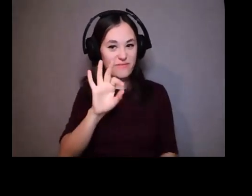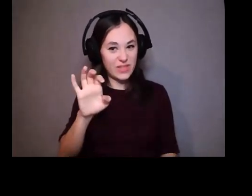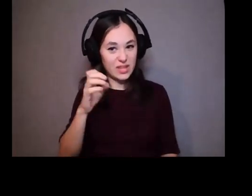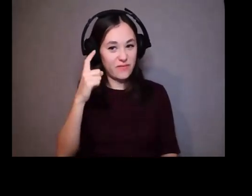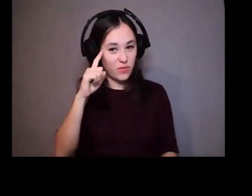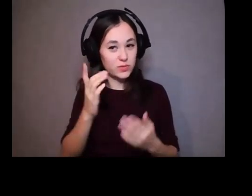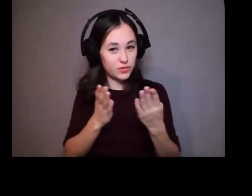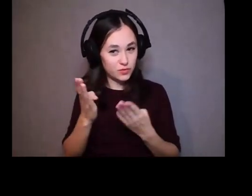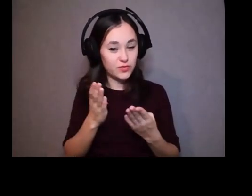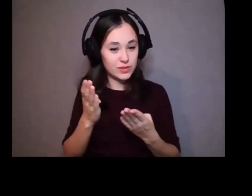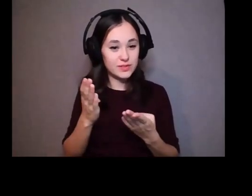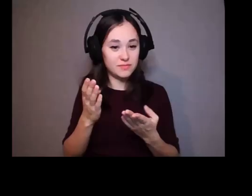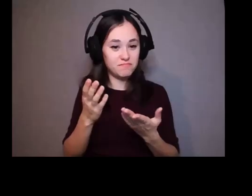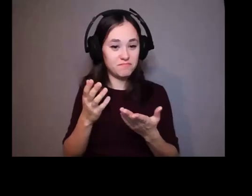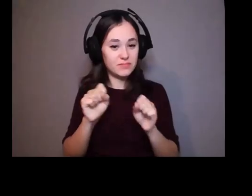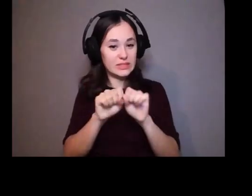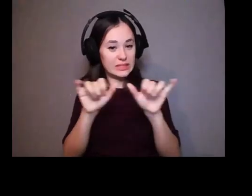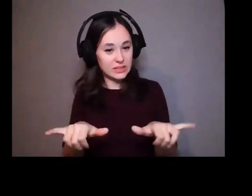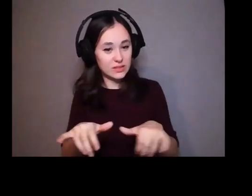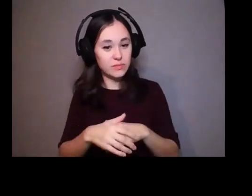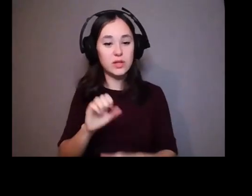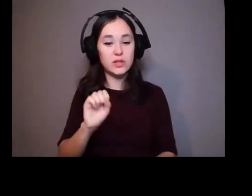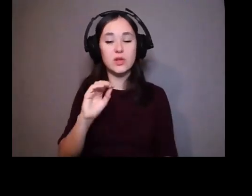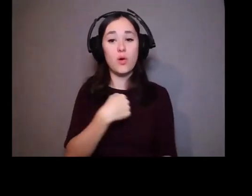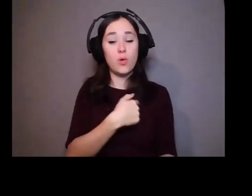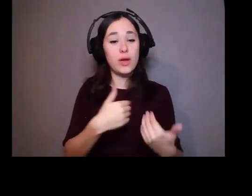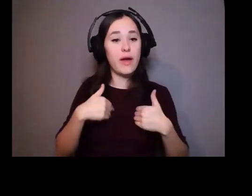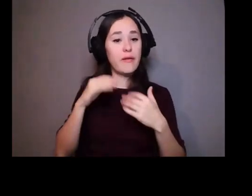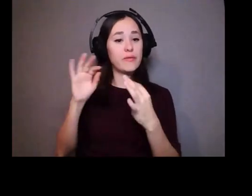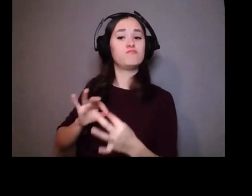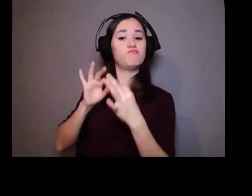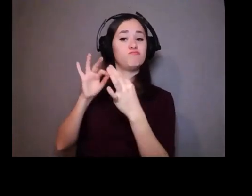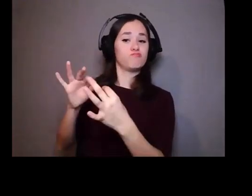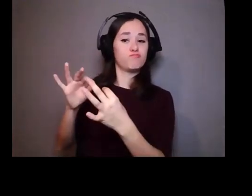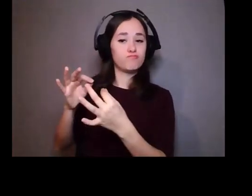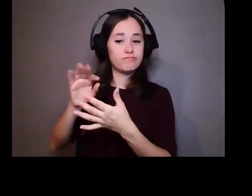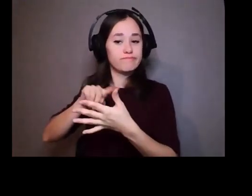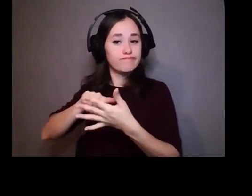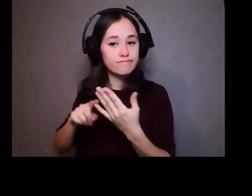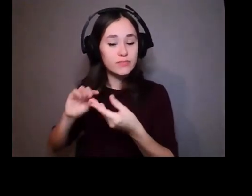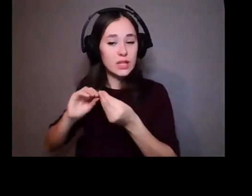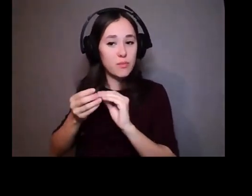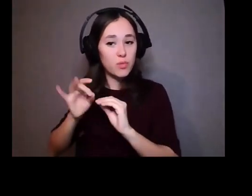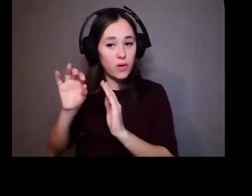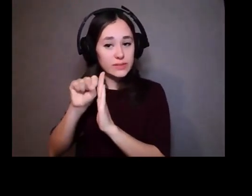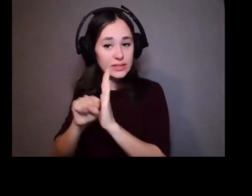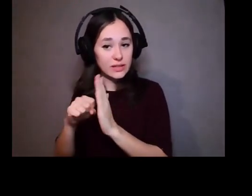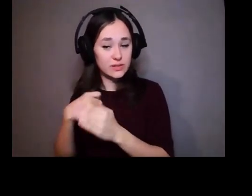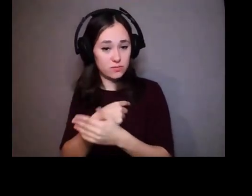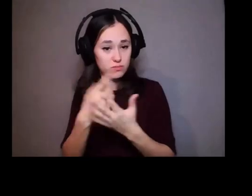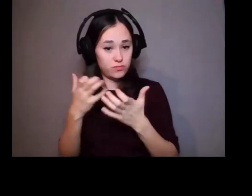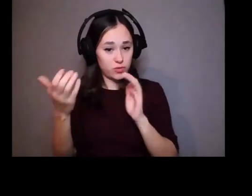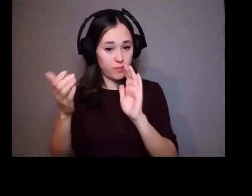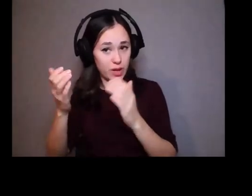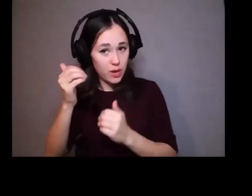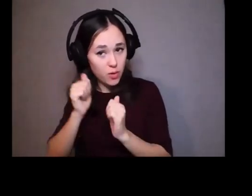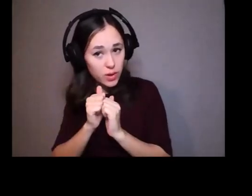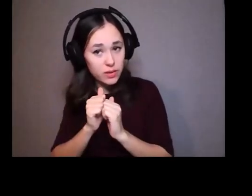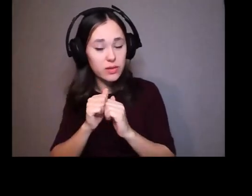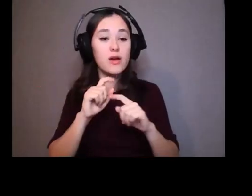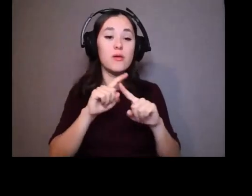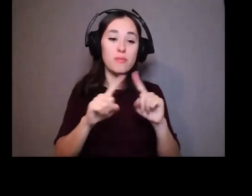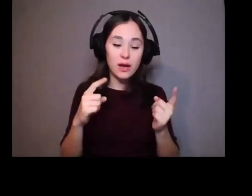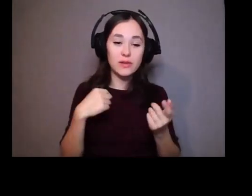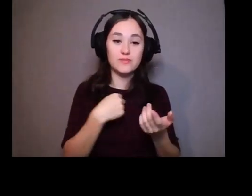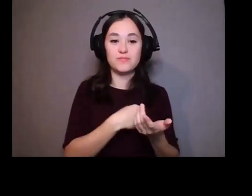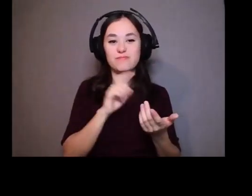have our ideal kind of set of comparator states, we do also have to work within the confines of data availability.